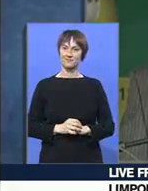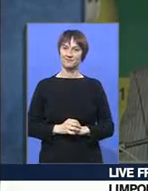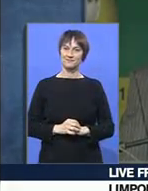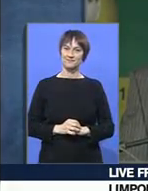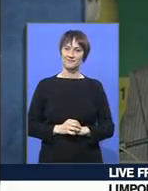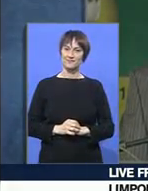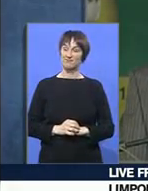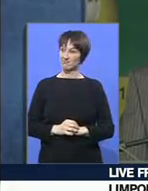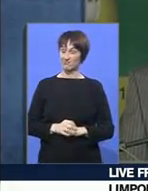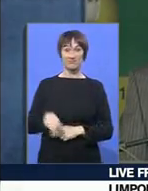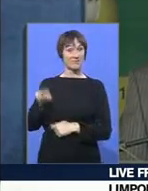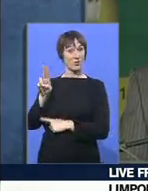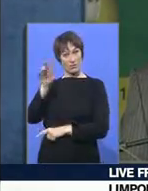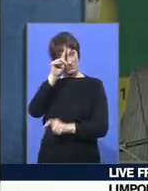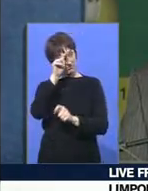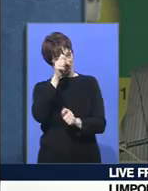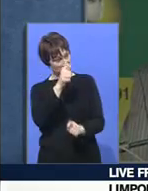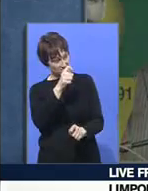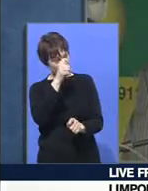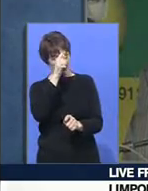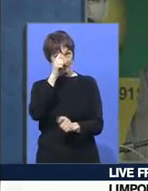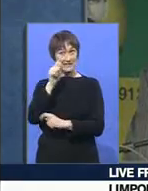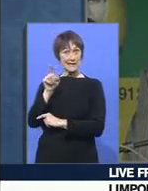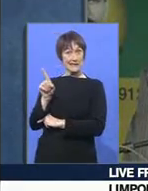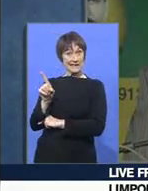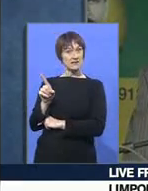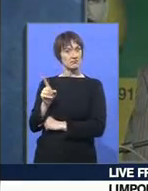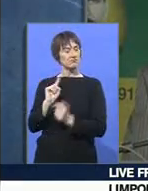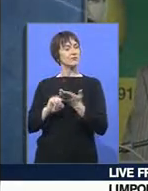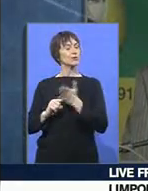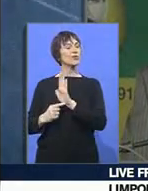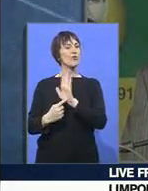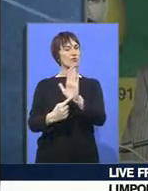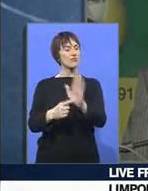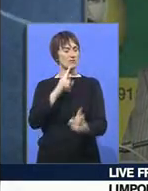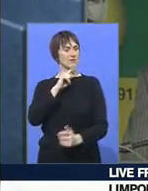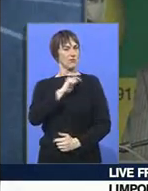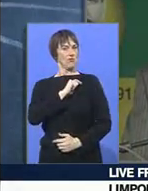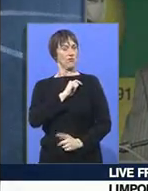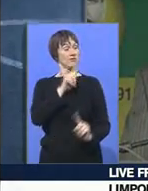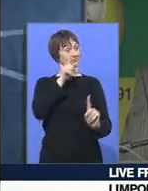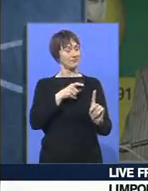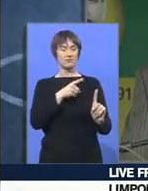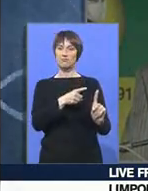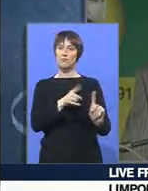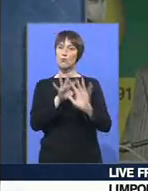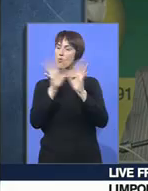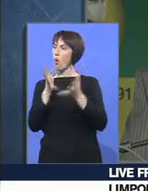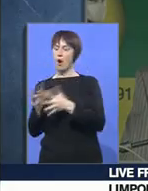This gesture confirms what Madiba means to the